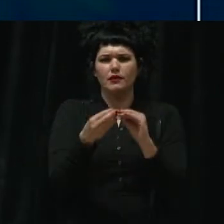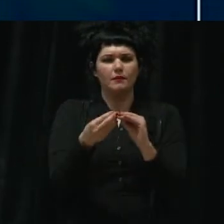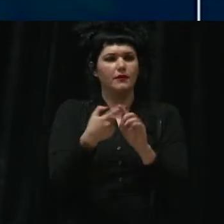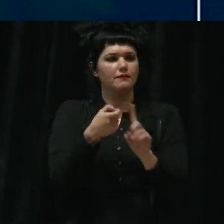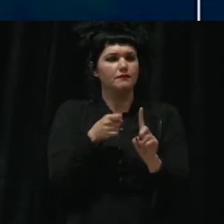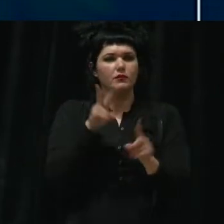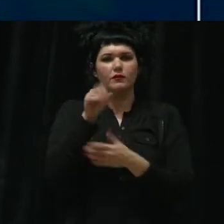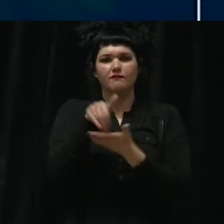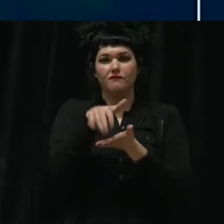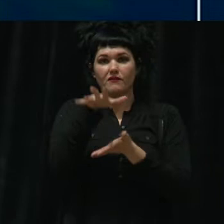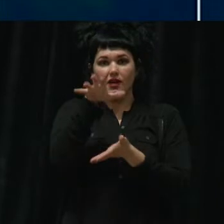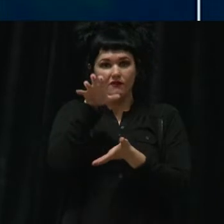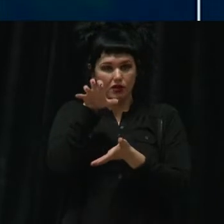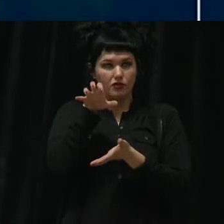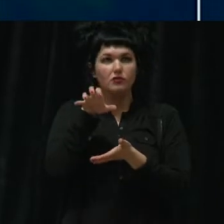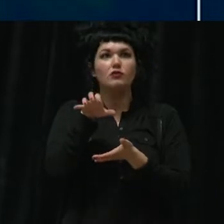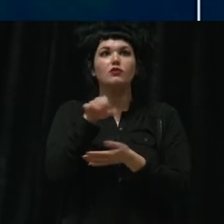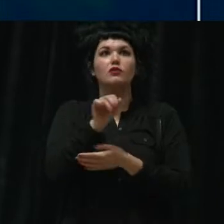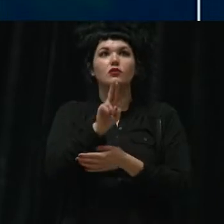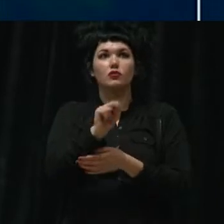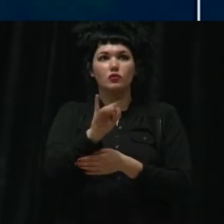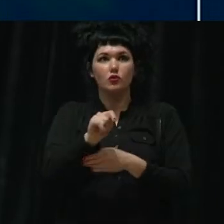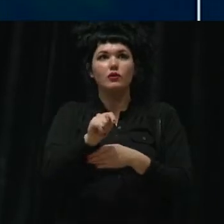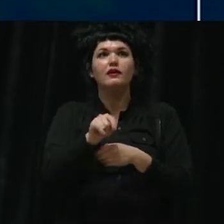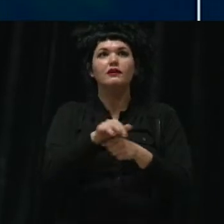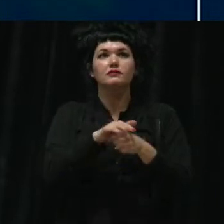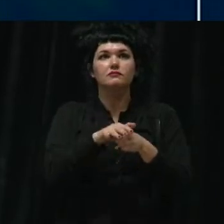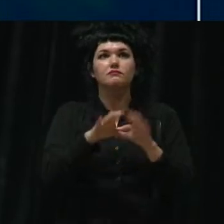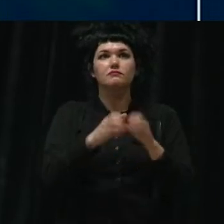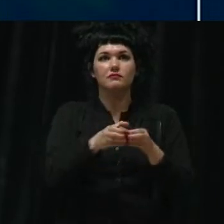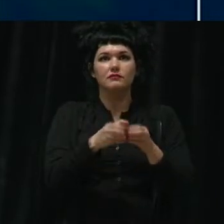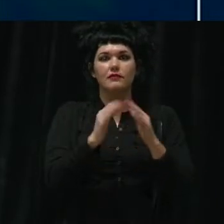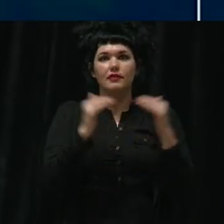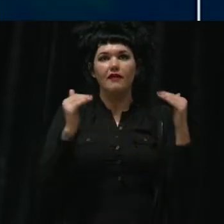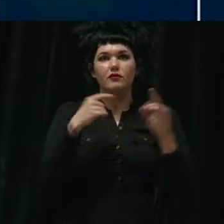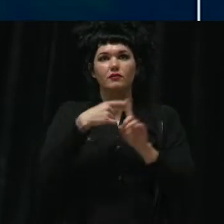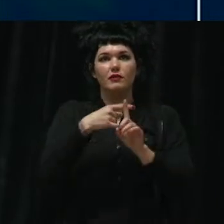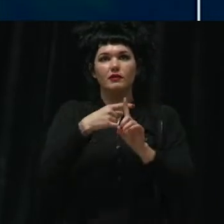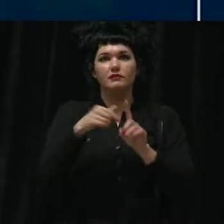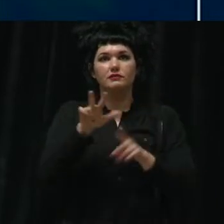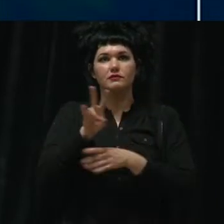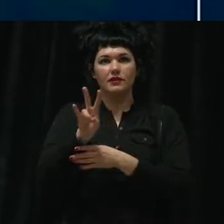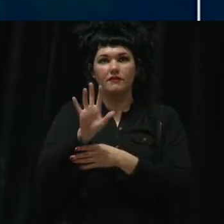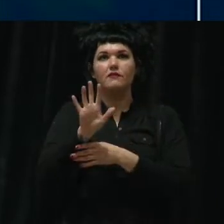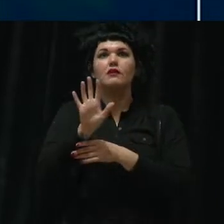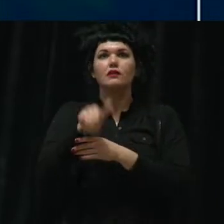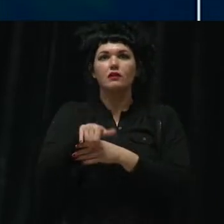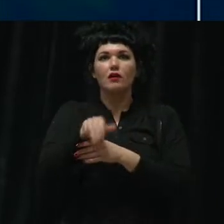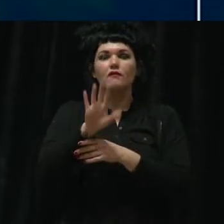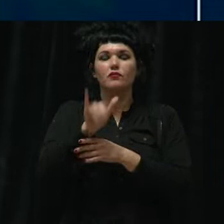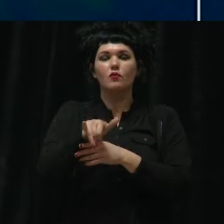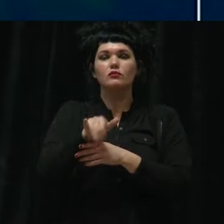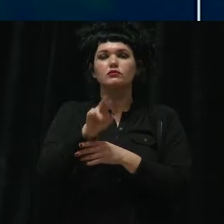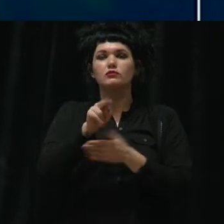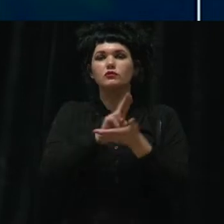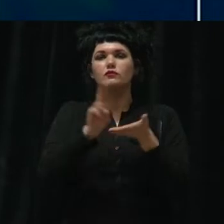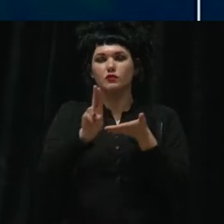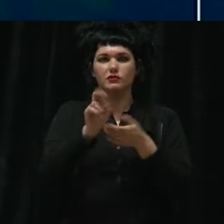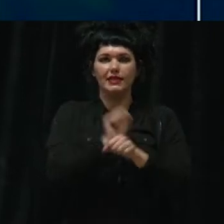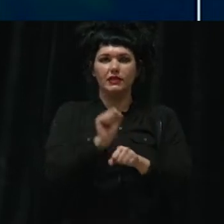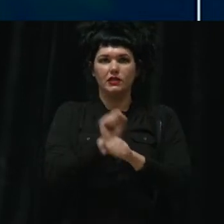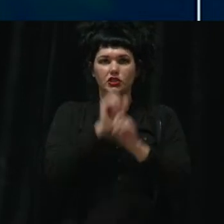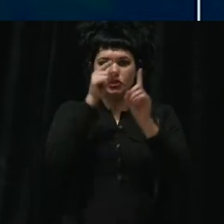2,500 unit level plus the 37 university level initiatives. But